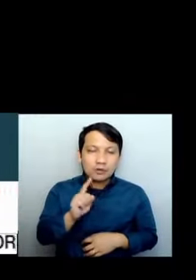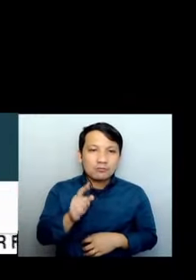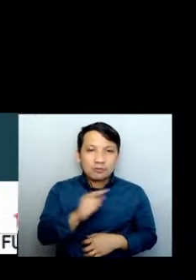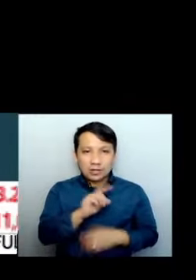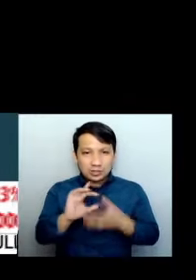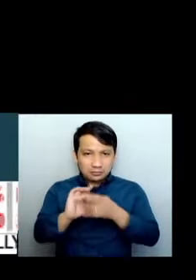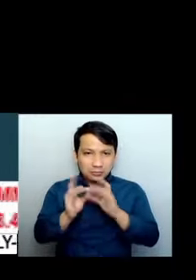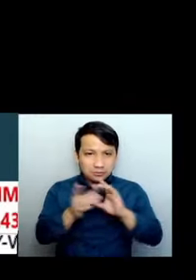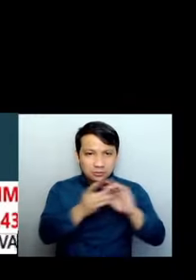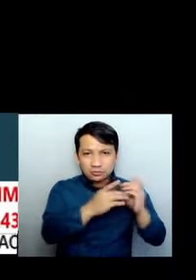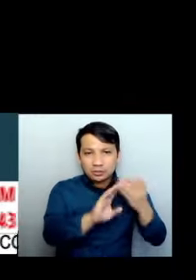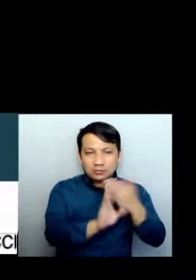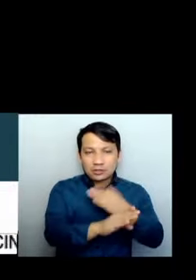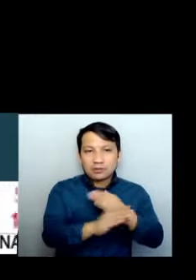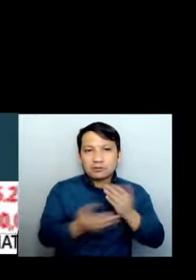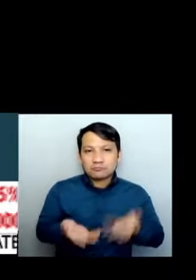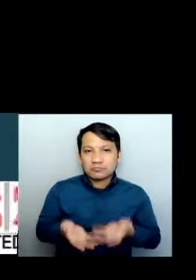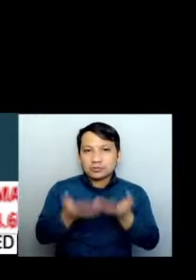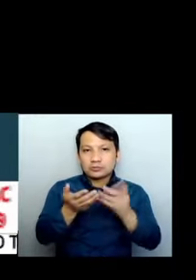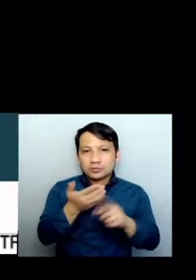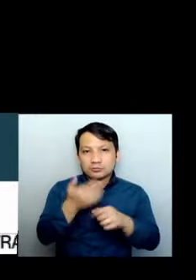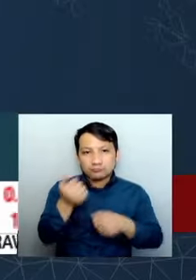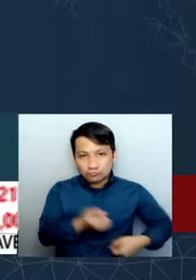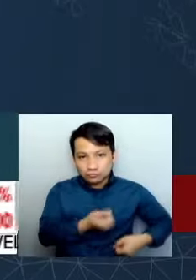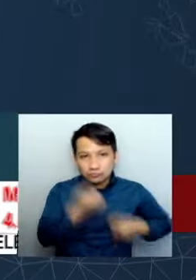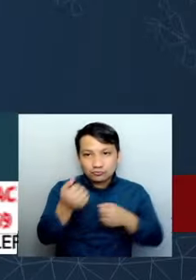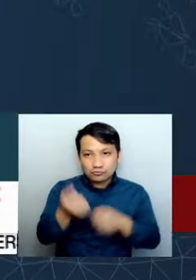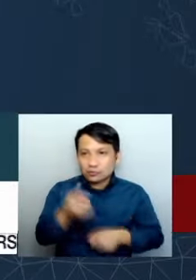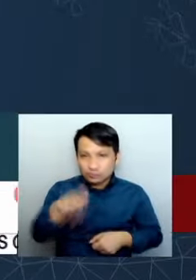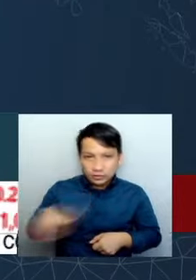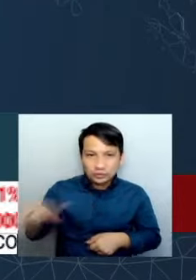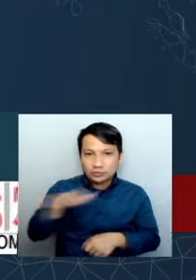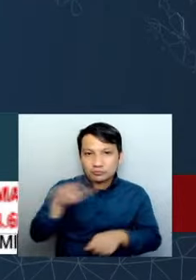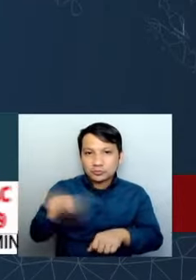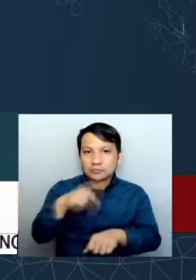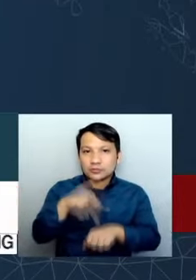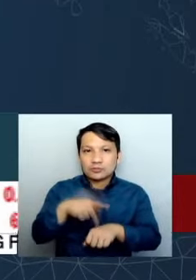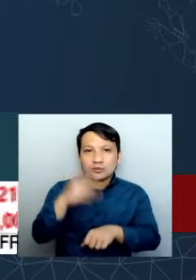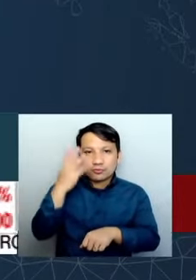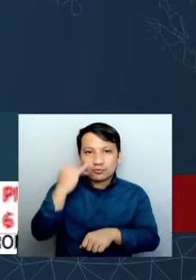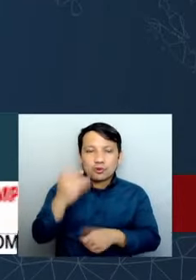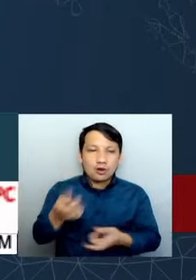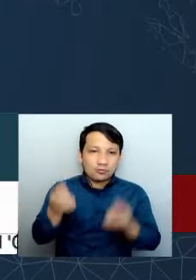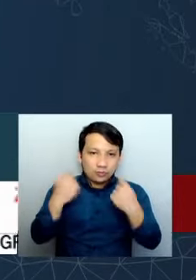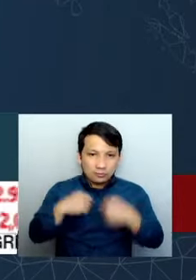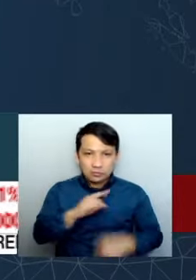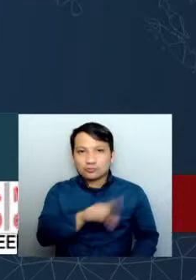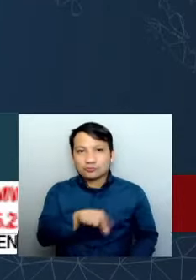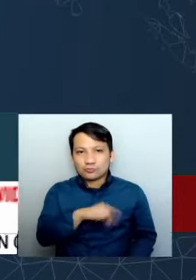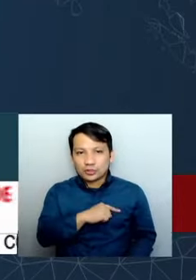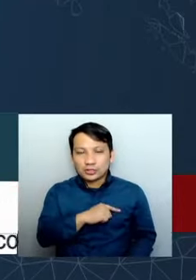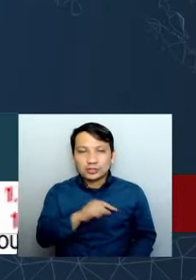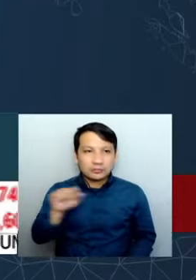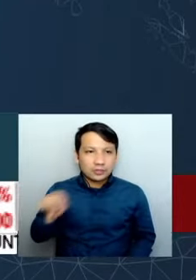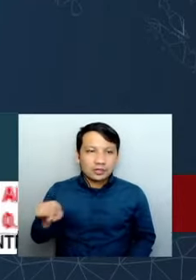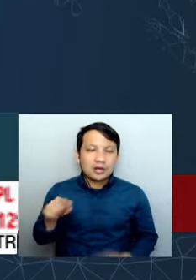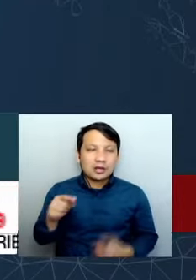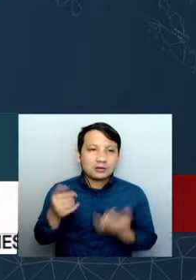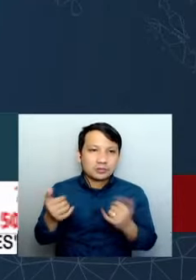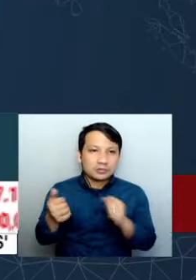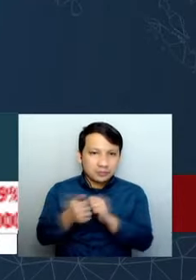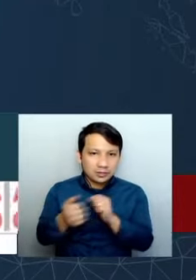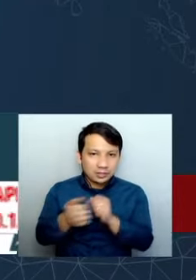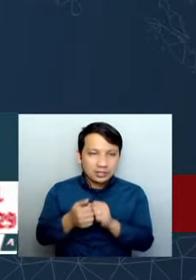sino, mas makikilala na yung rowing sa buong bansa dahil sa nga po na may na-qualify na event, yung pong event